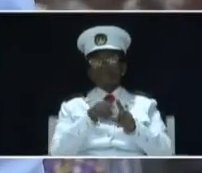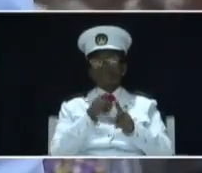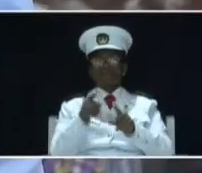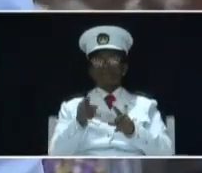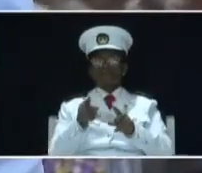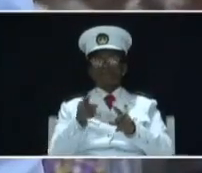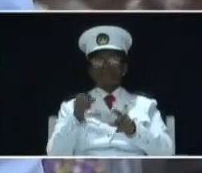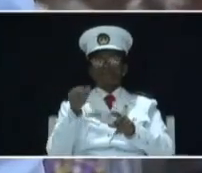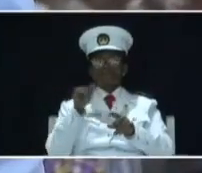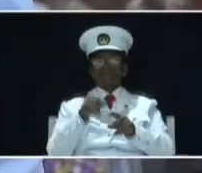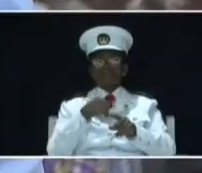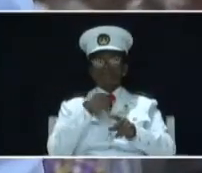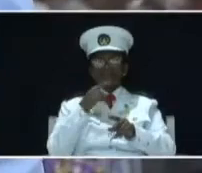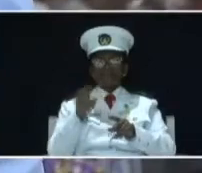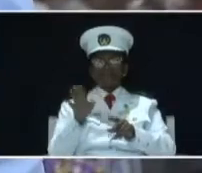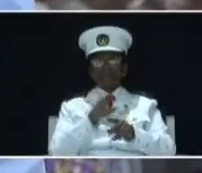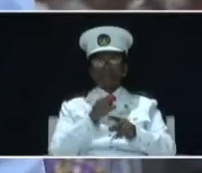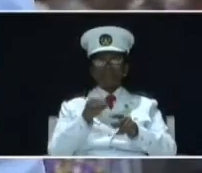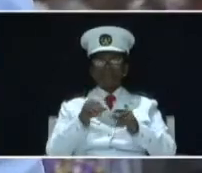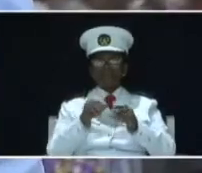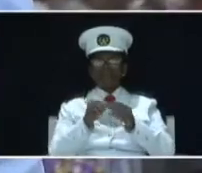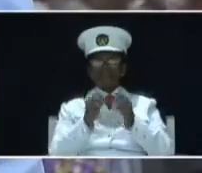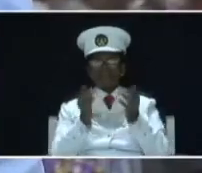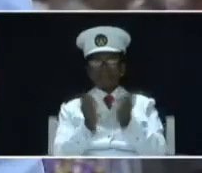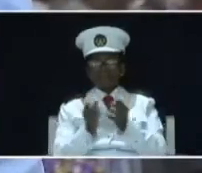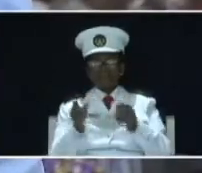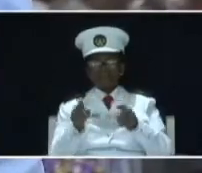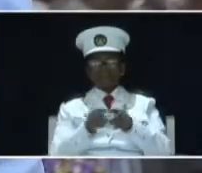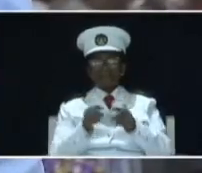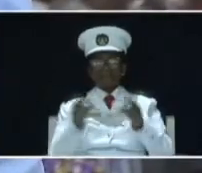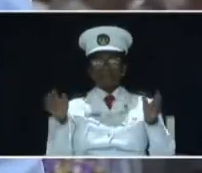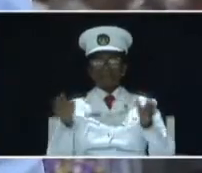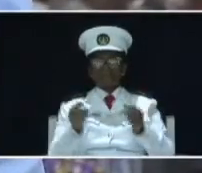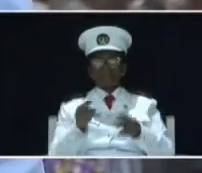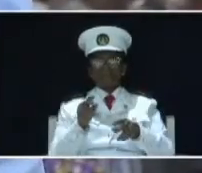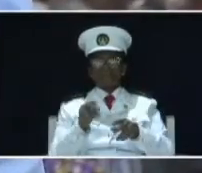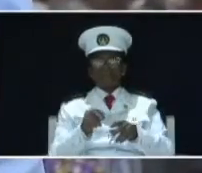so much, many a times he will just be laughing.